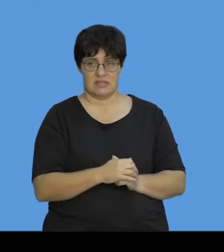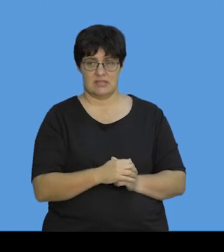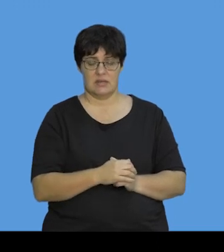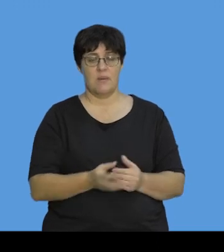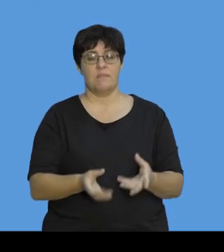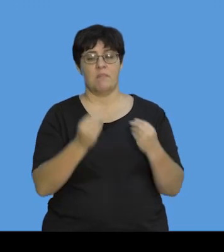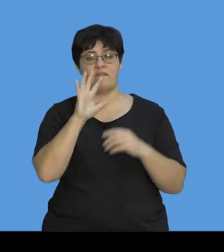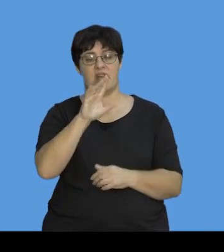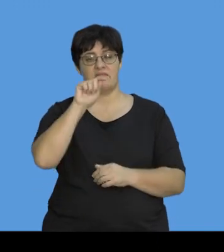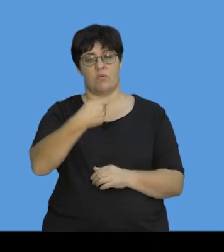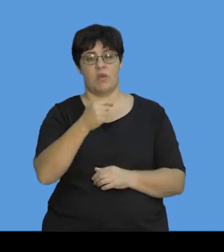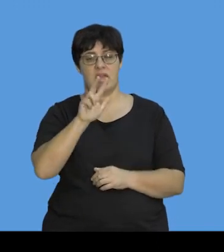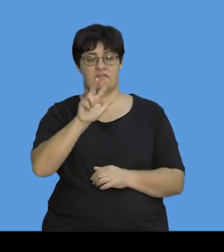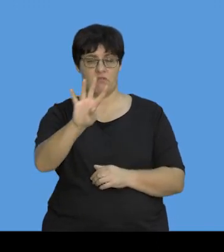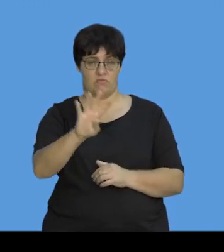we get 5,84.